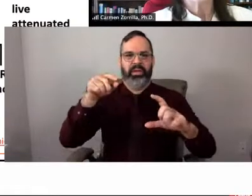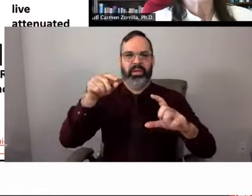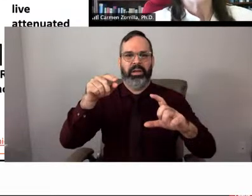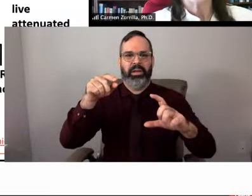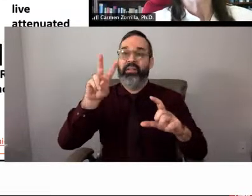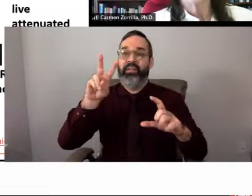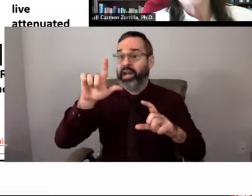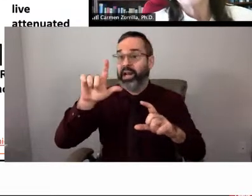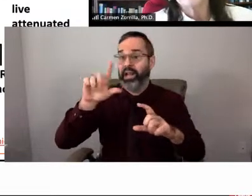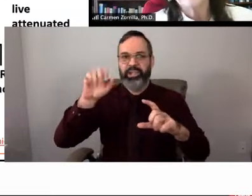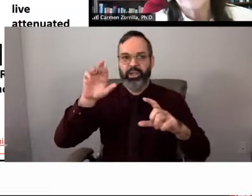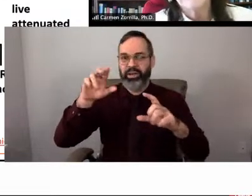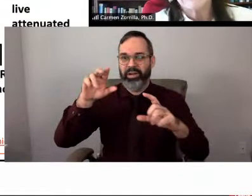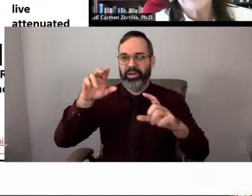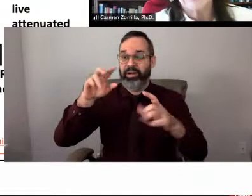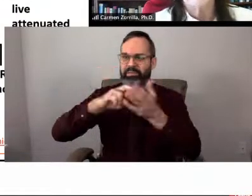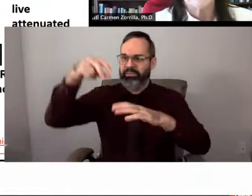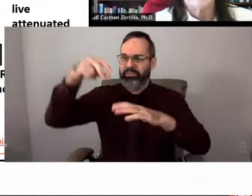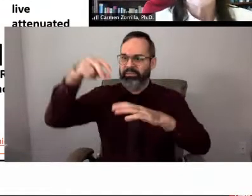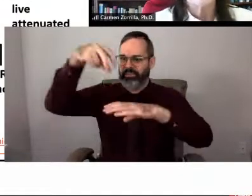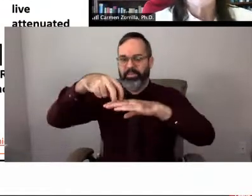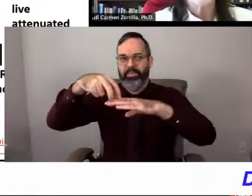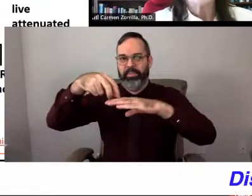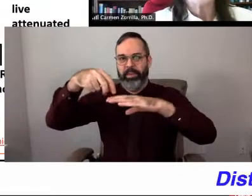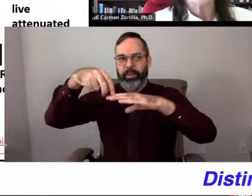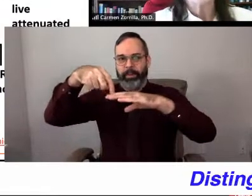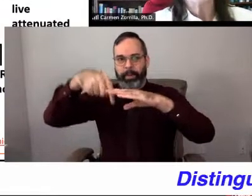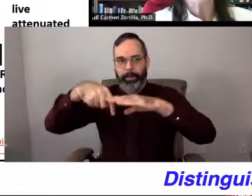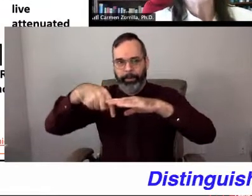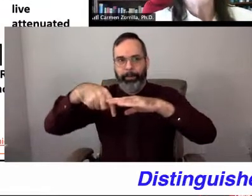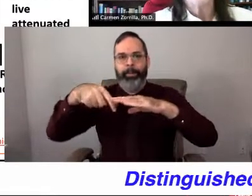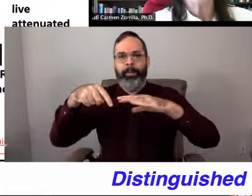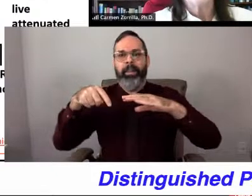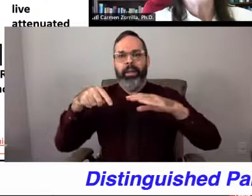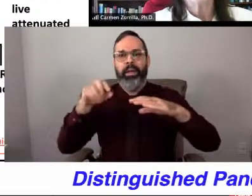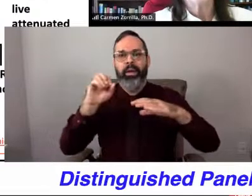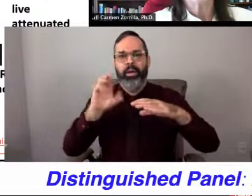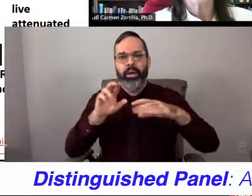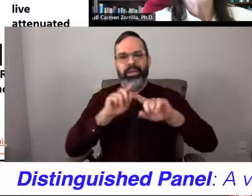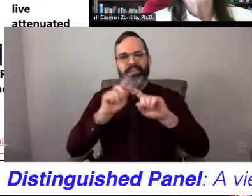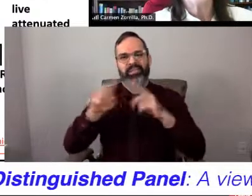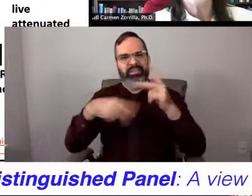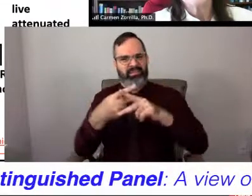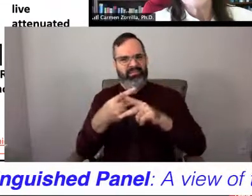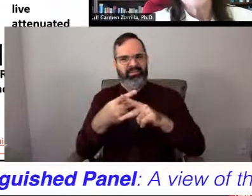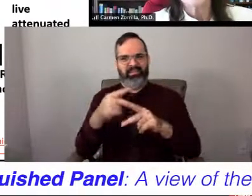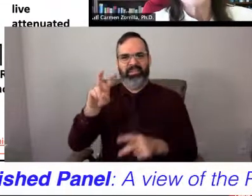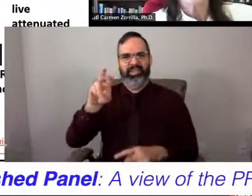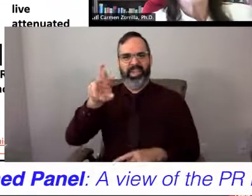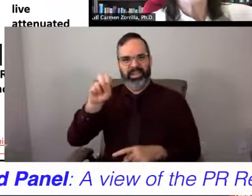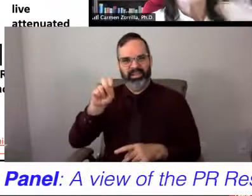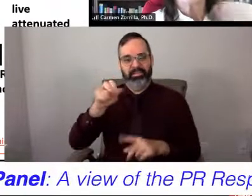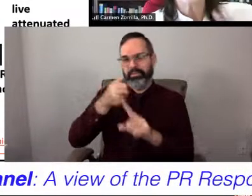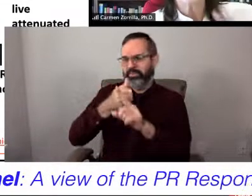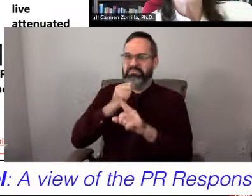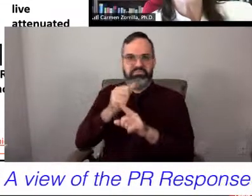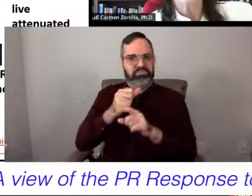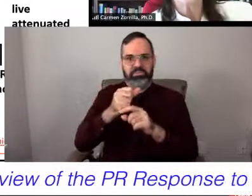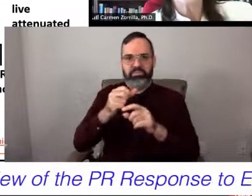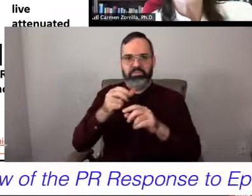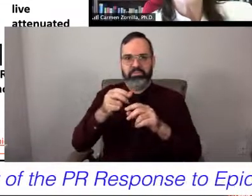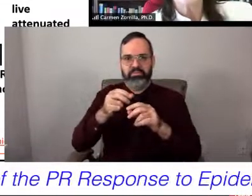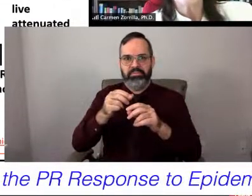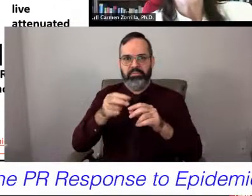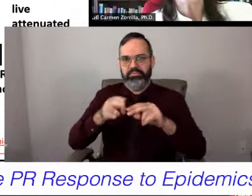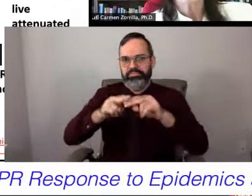an adenovirus virus, or a different kind of virus that's either non-replicating, that means that the virus is there